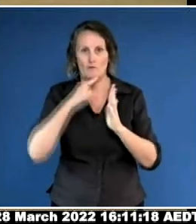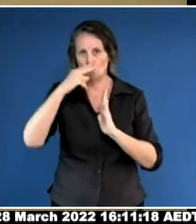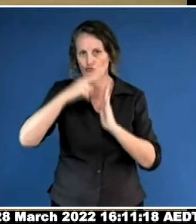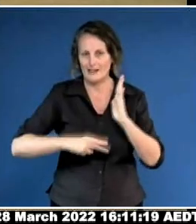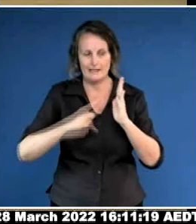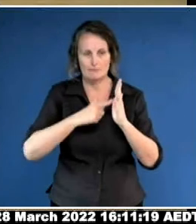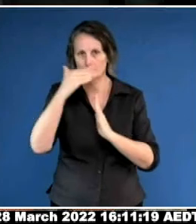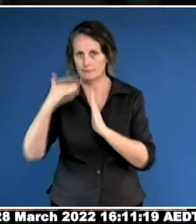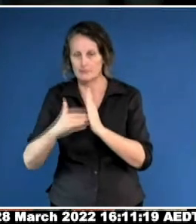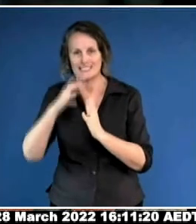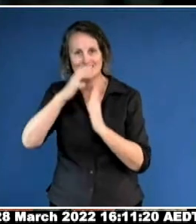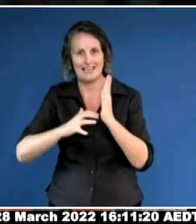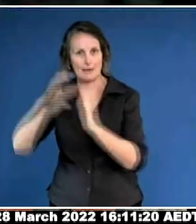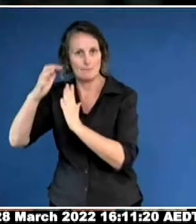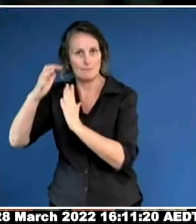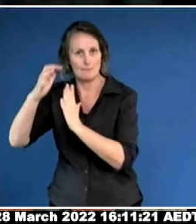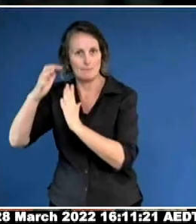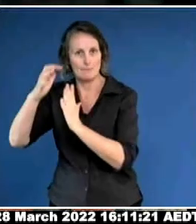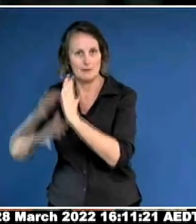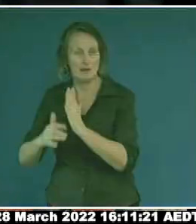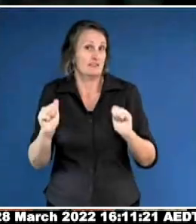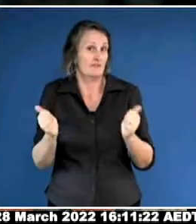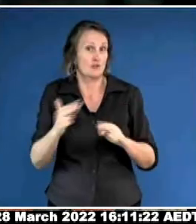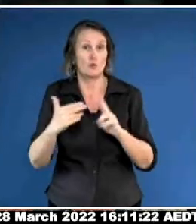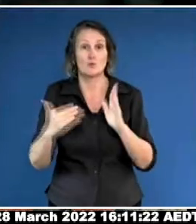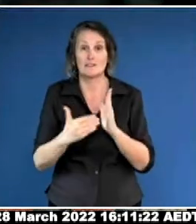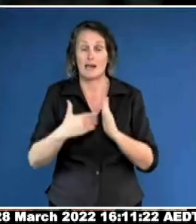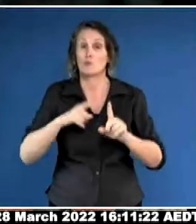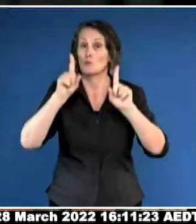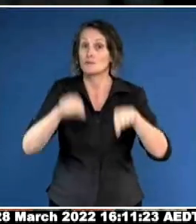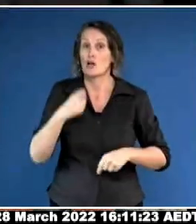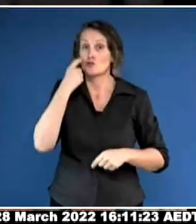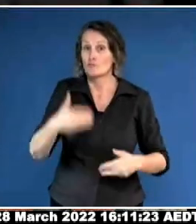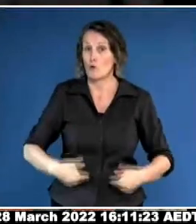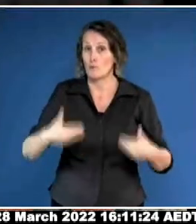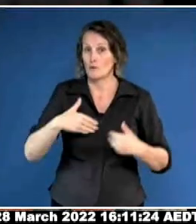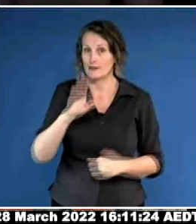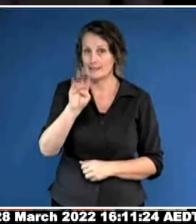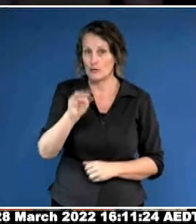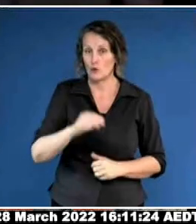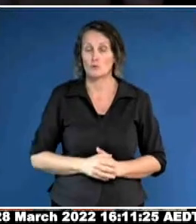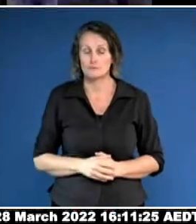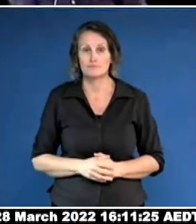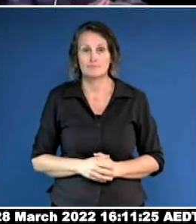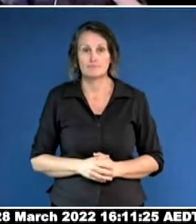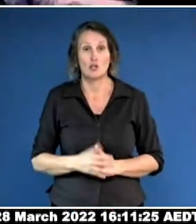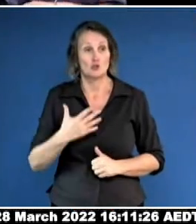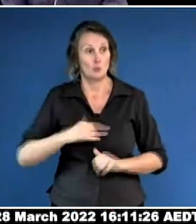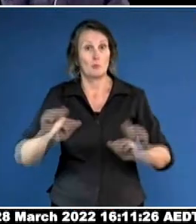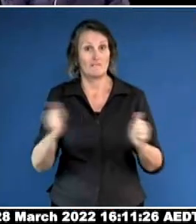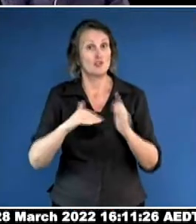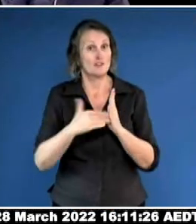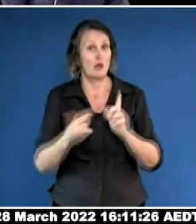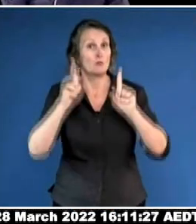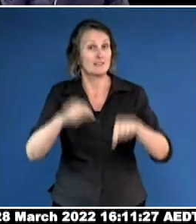concludes the evidence for today, and we'll resume at 10 o'clock tomorrow morning. All right. Thank you very much. We'll adjourn now and resume at 10 a.m.